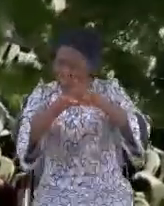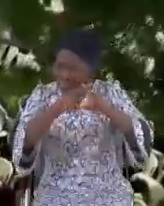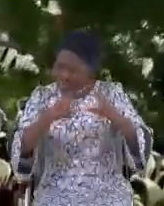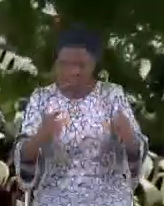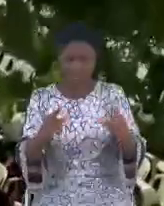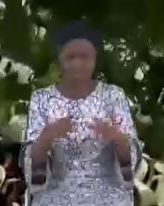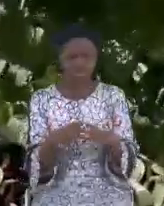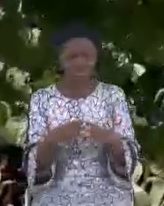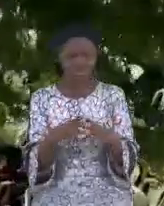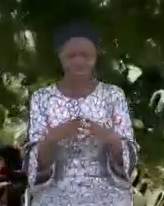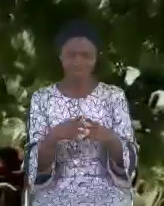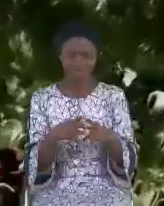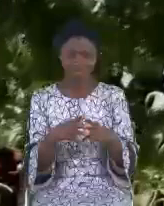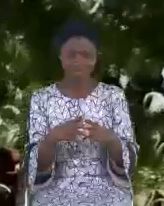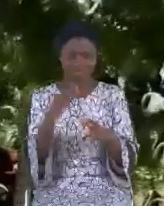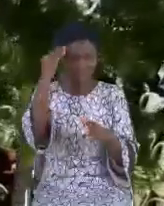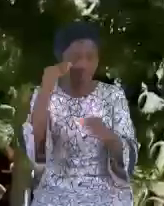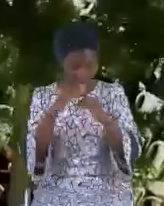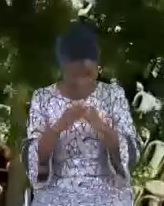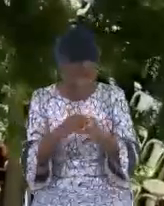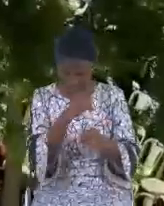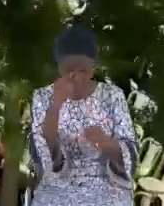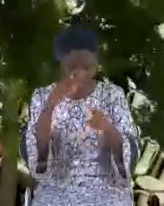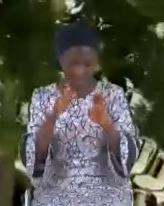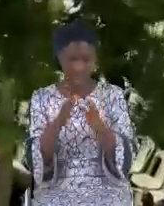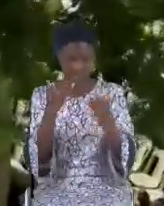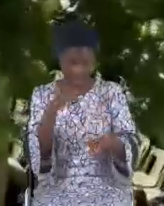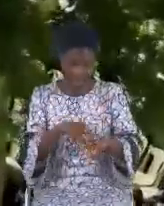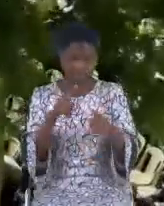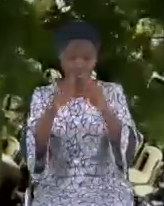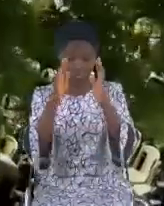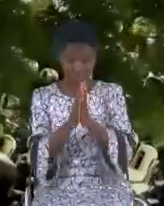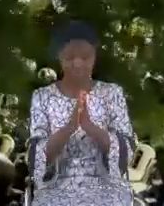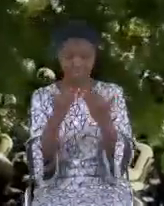Liberation. As bad and eyes closed, you want this